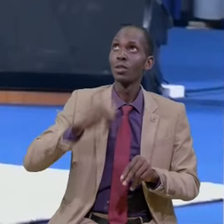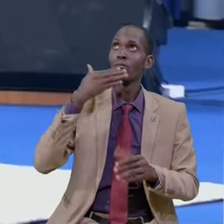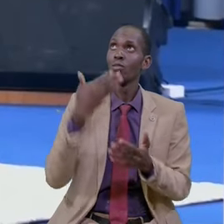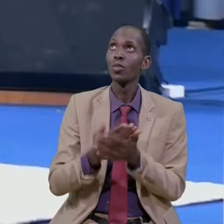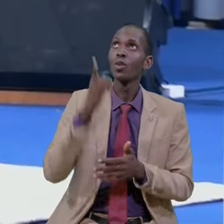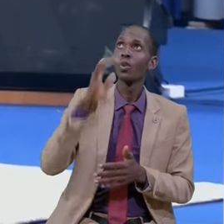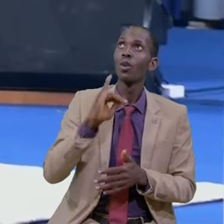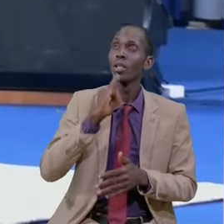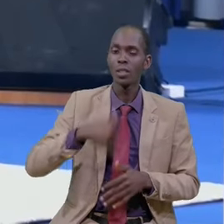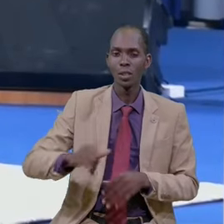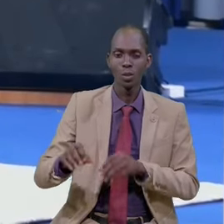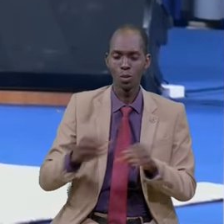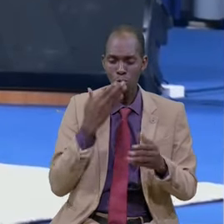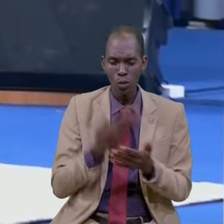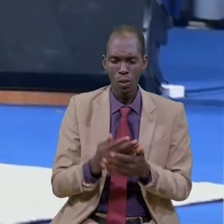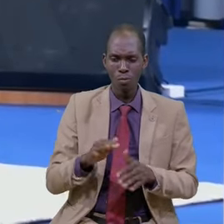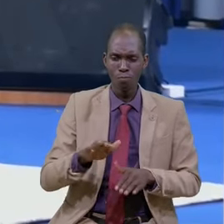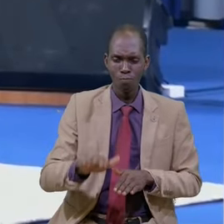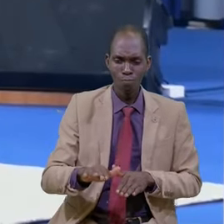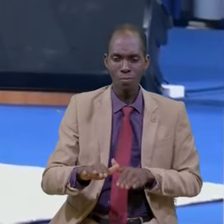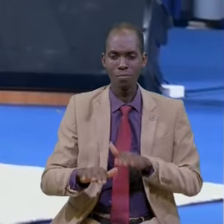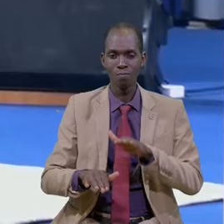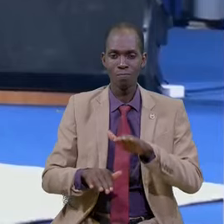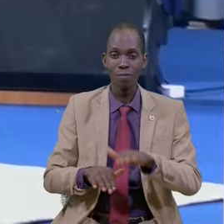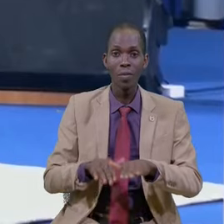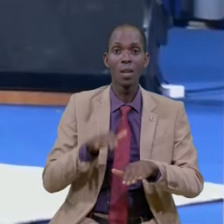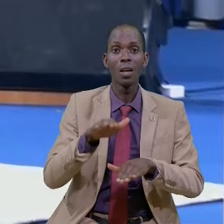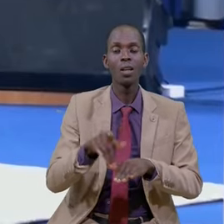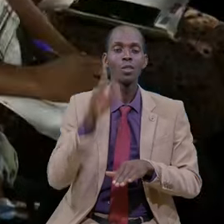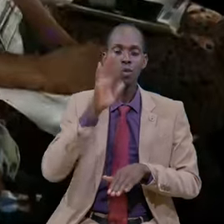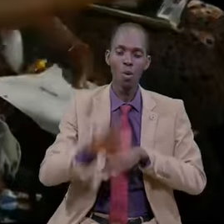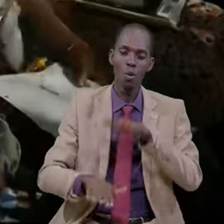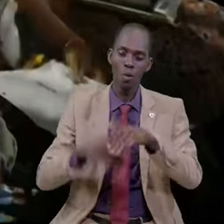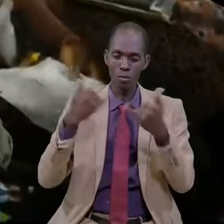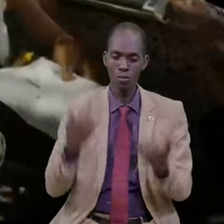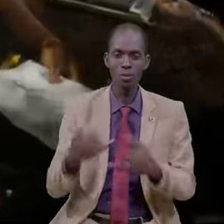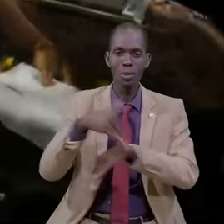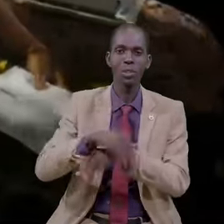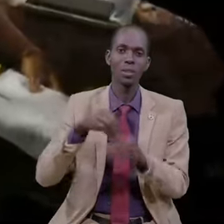good and take the first step and the Second Step you will work tonight